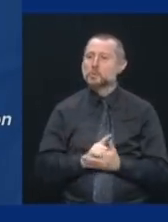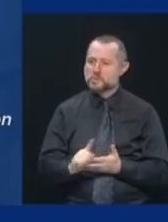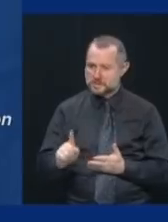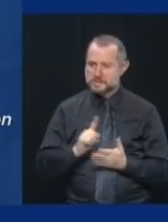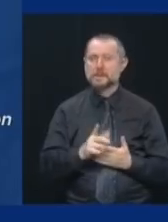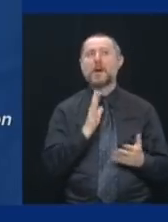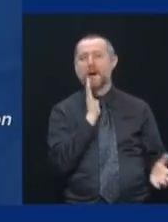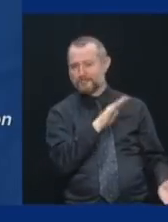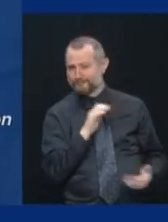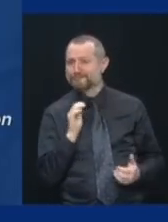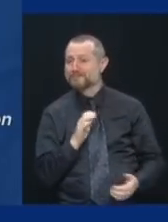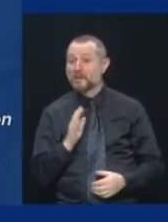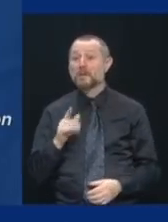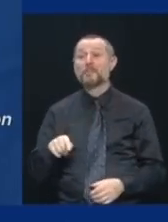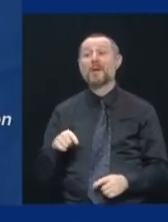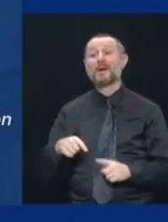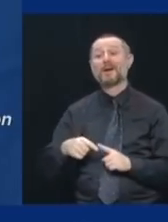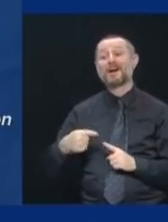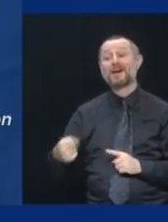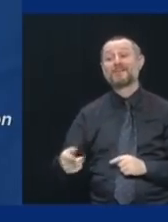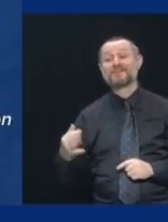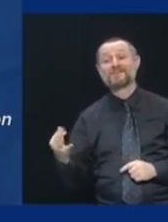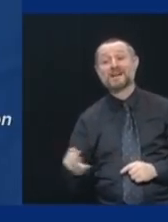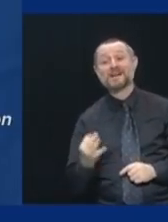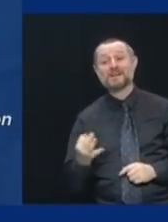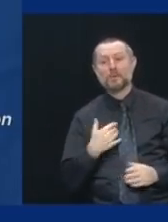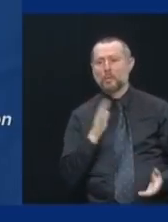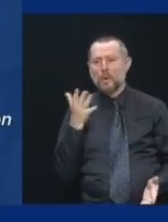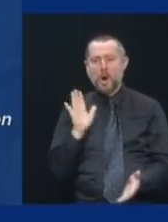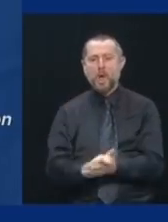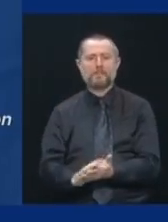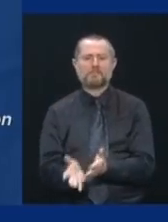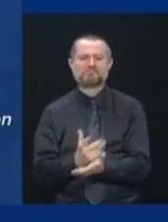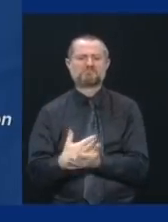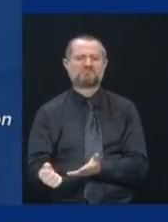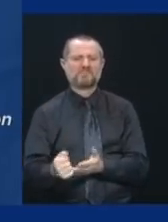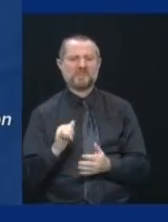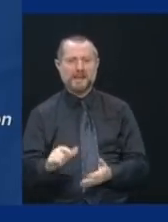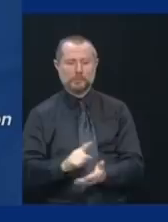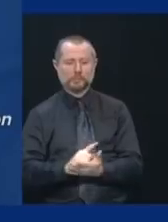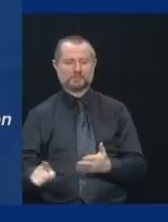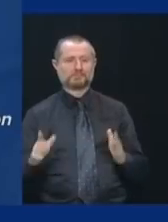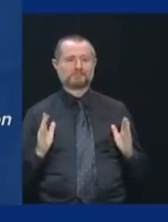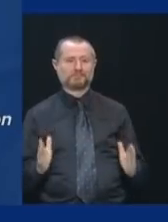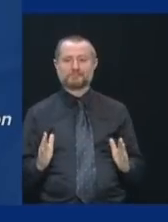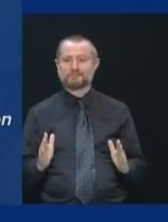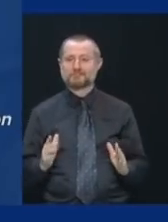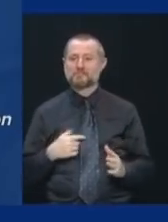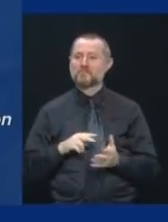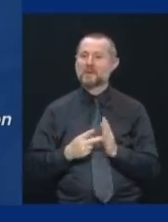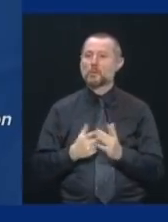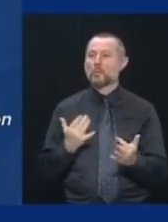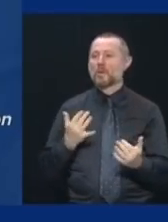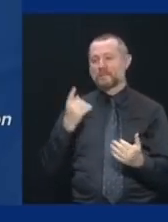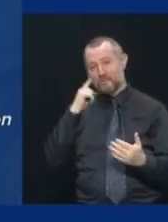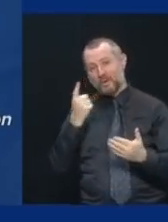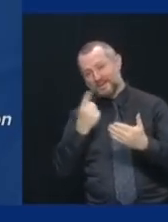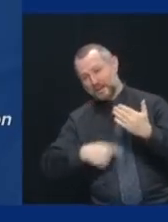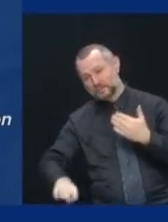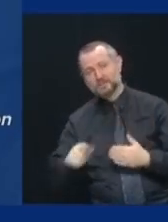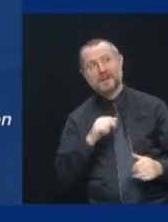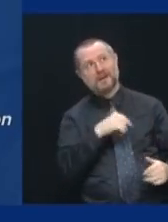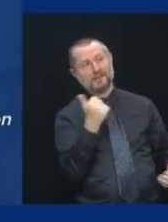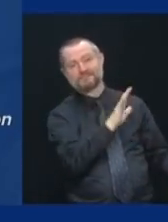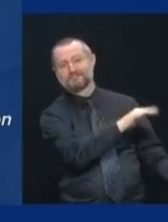the week, we basically exhausted the entire week's allocation, and then we wait for the next week's allocation.